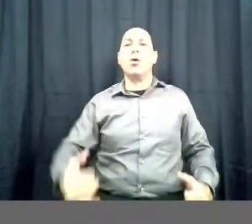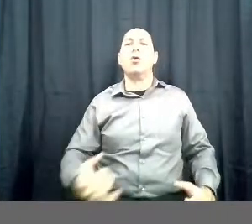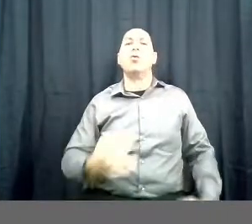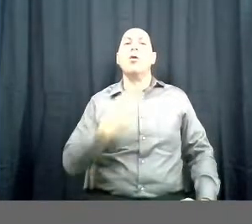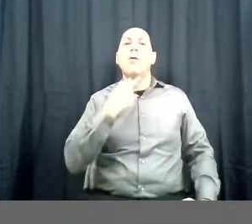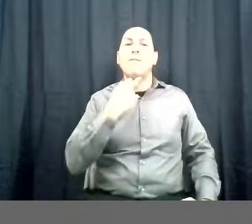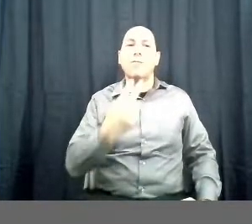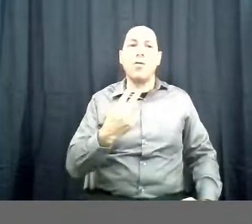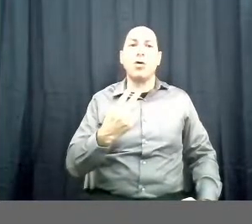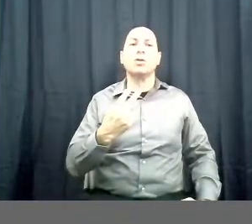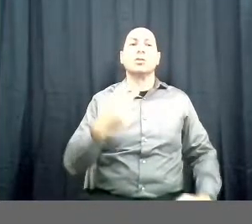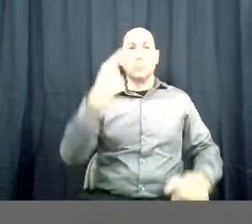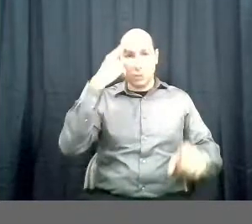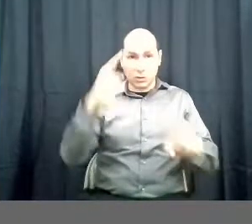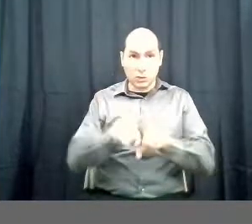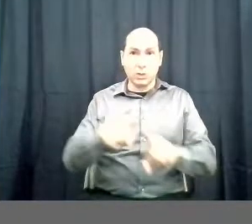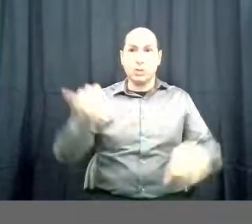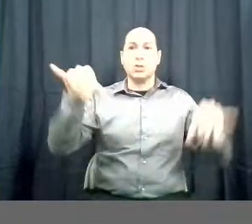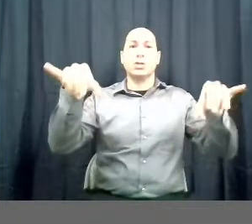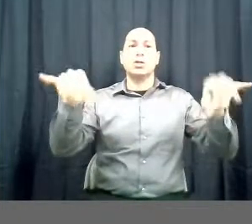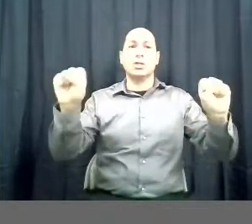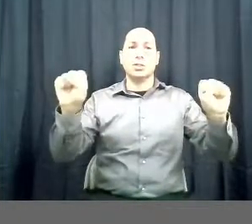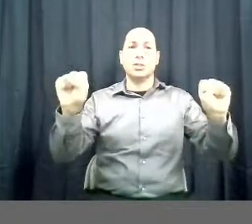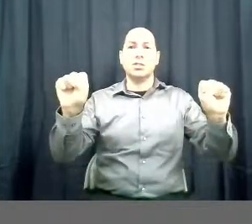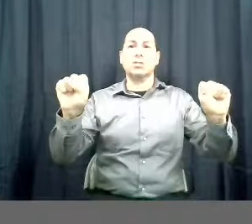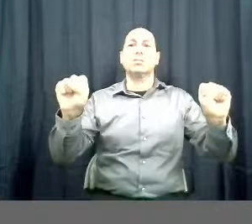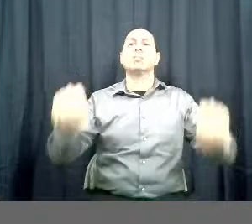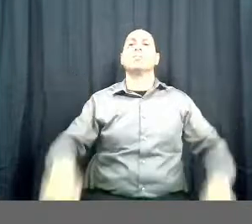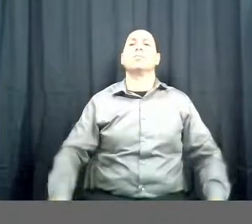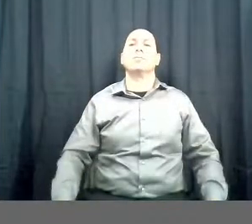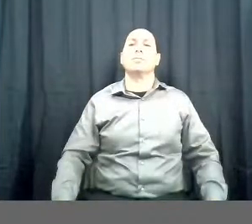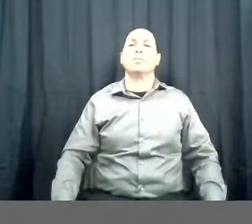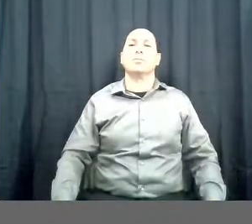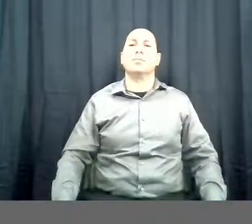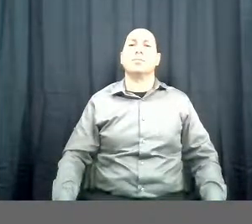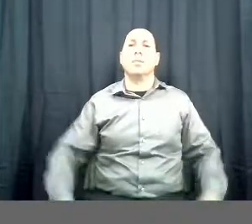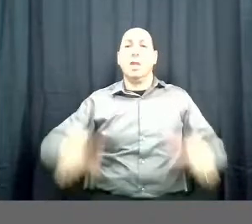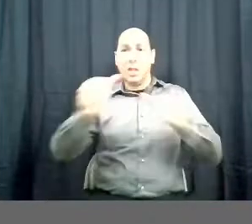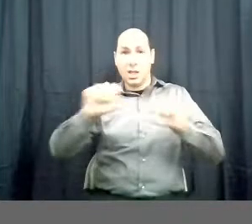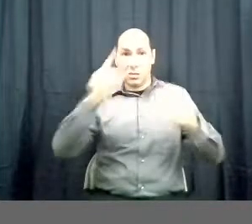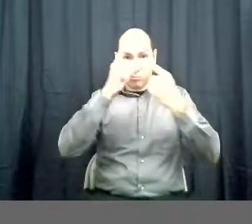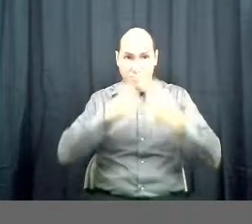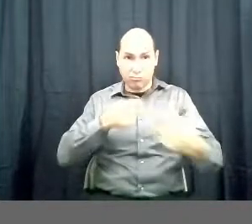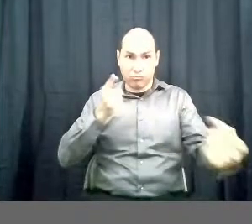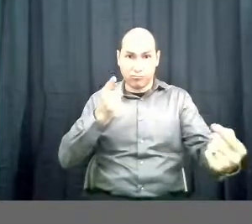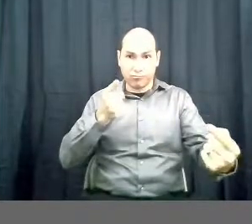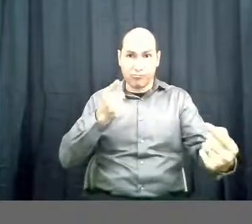favor, please say yes. Yes. Any opposed?